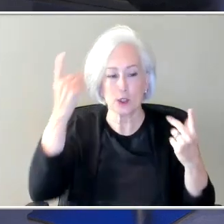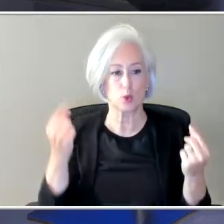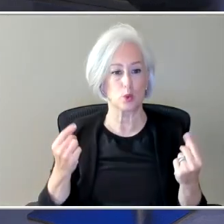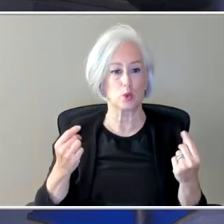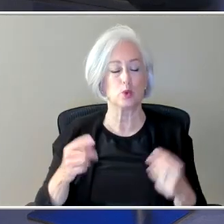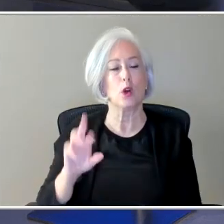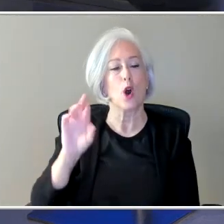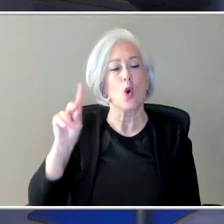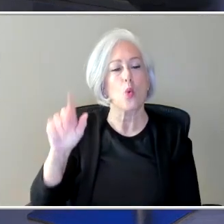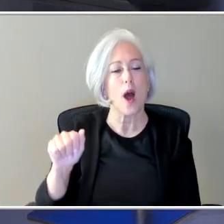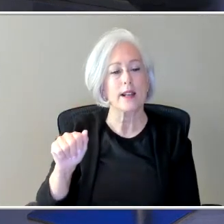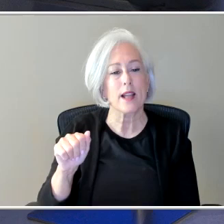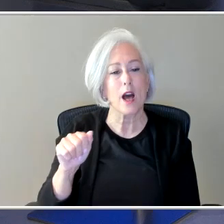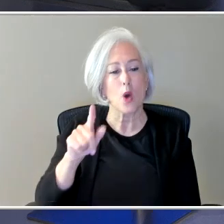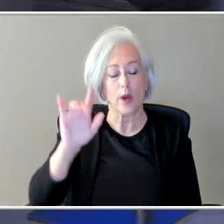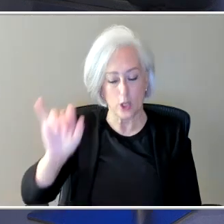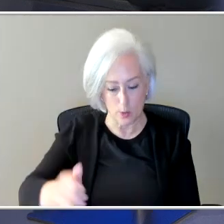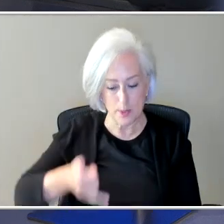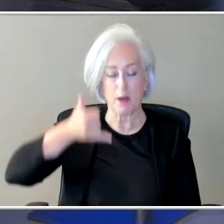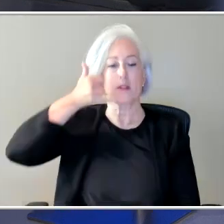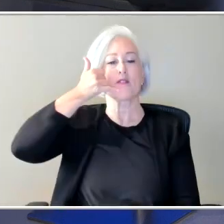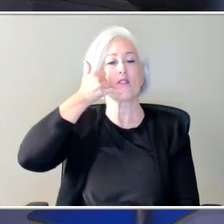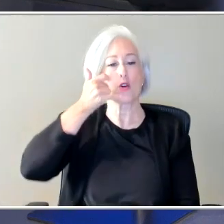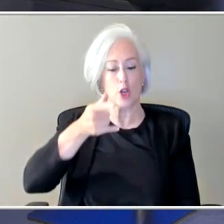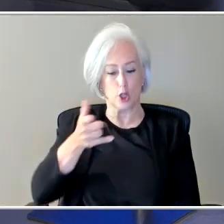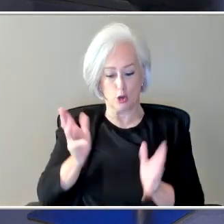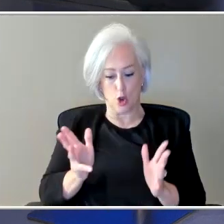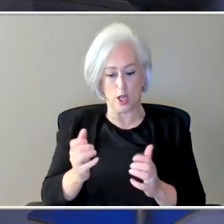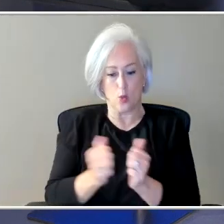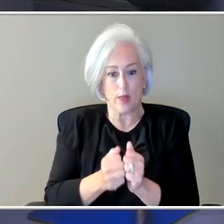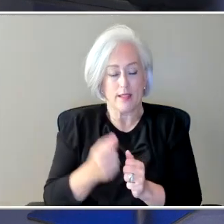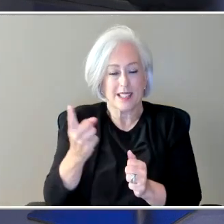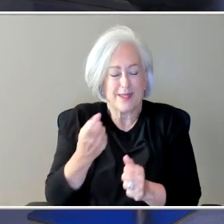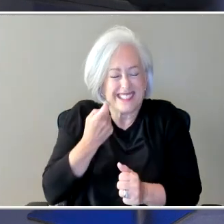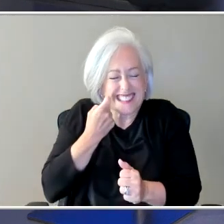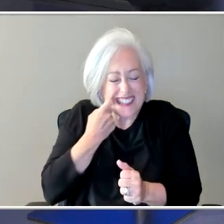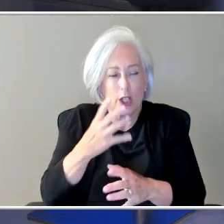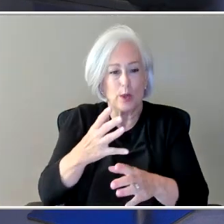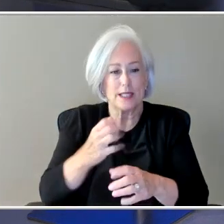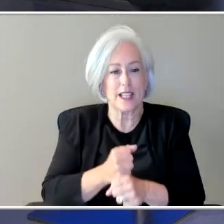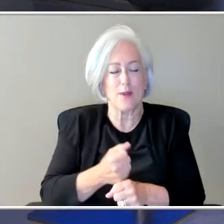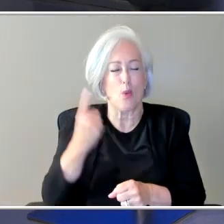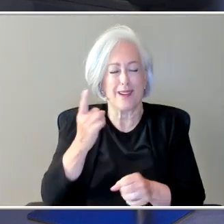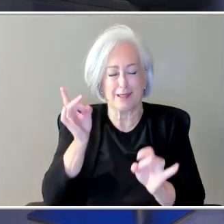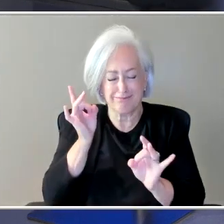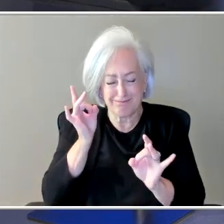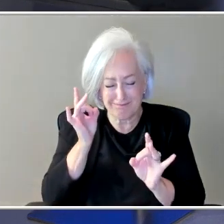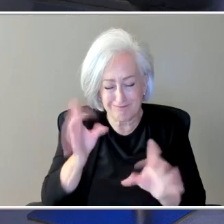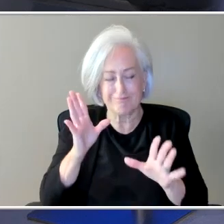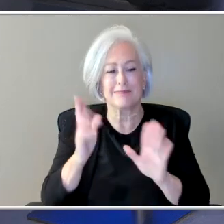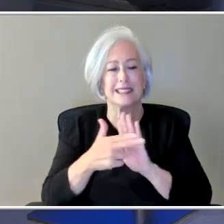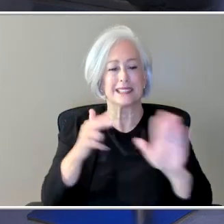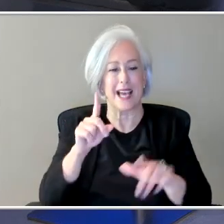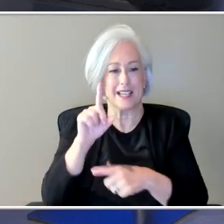that when you pick up that phone, you're talking to somebody who has just received one of the most devastating pieces of news they've ever heard. They're very confused.